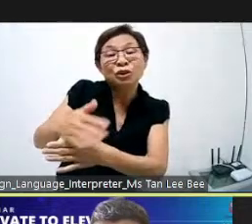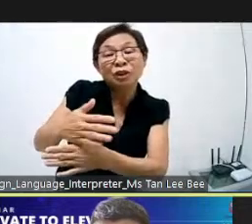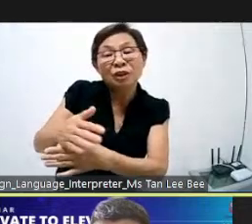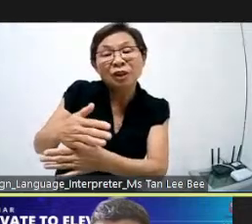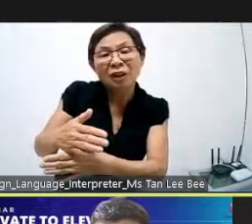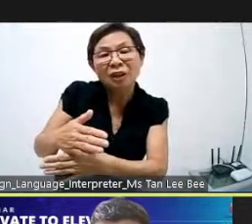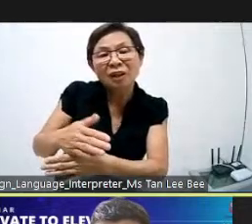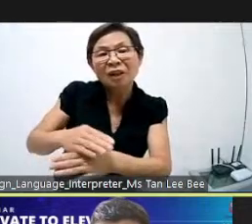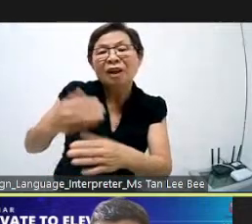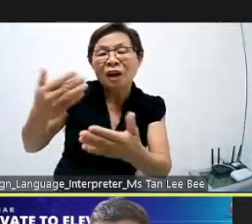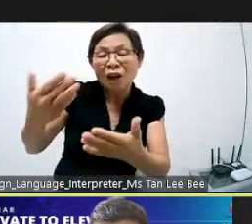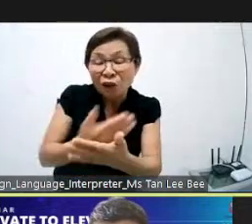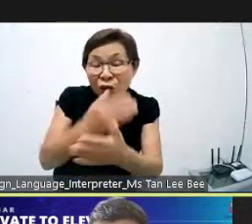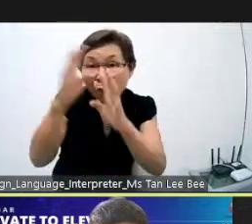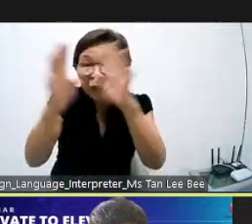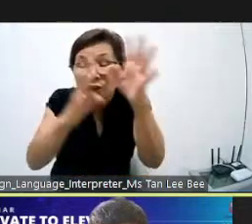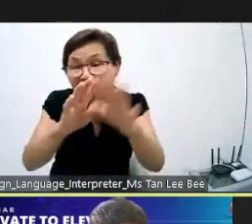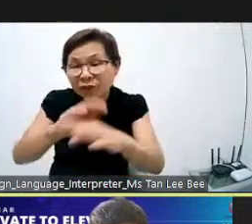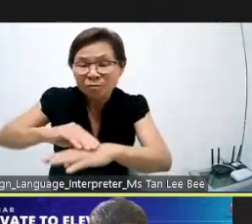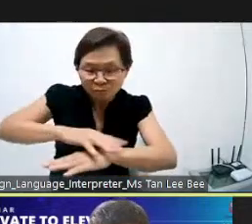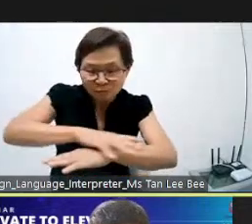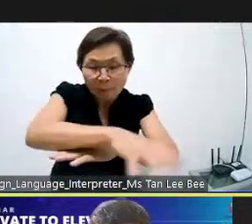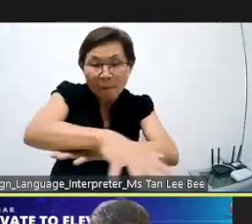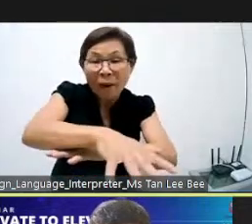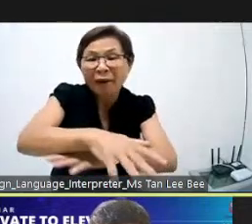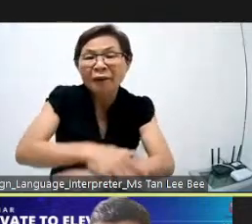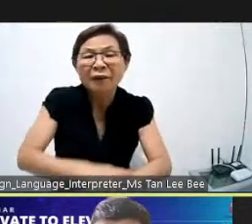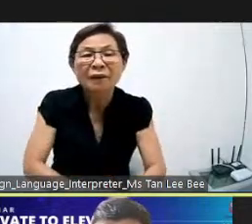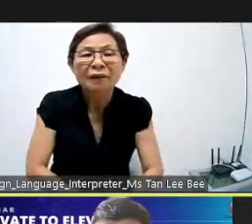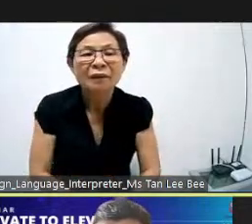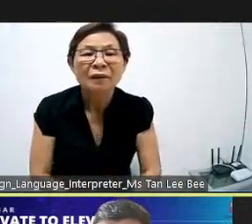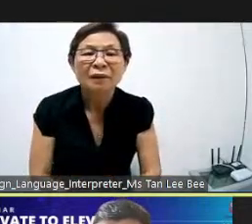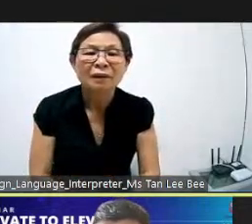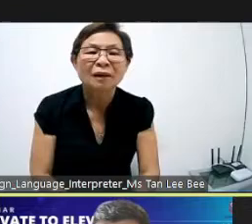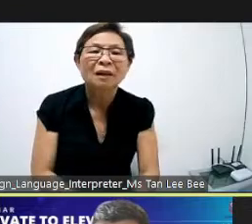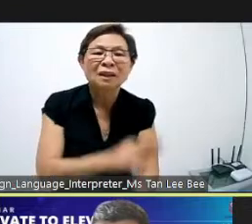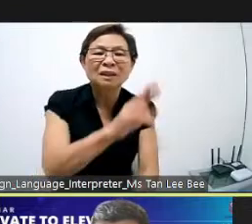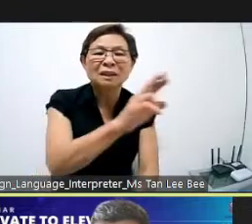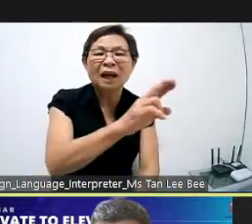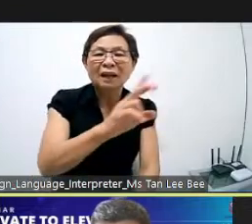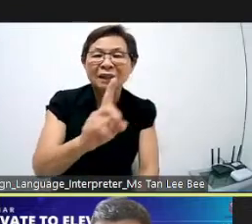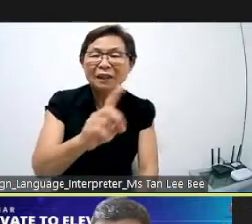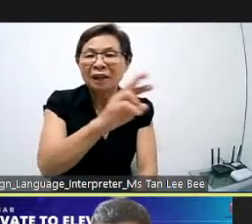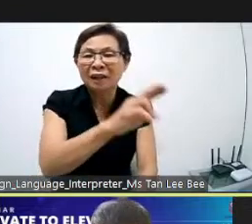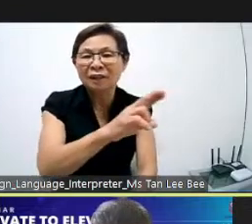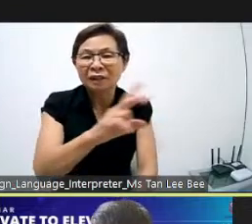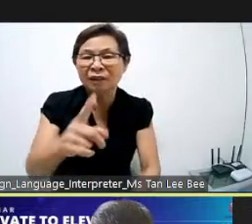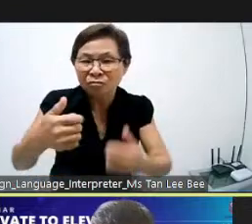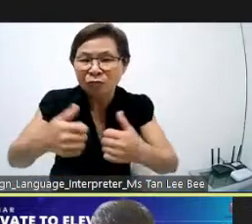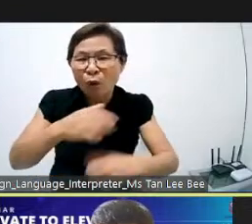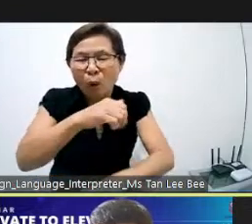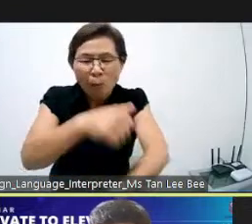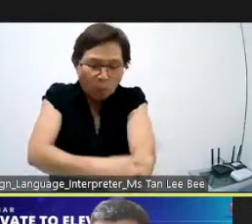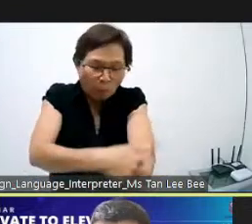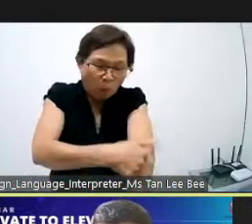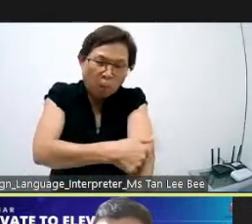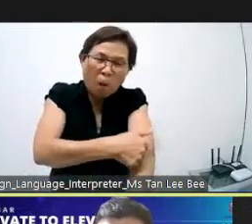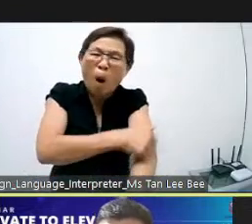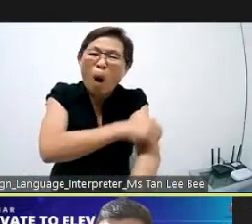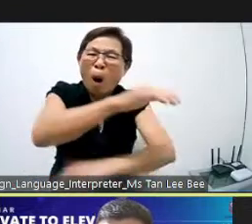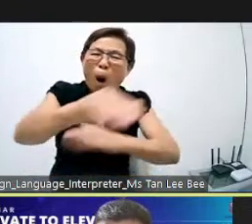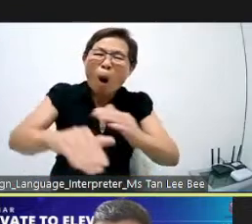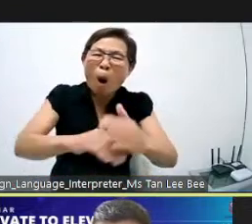impact. This is a result of the reflection of all the innovations that I've done from